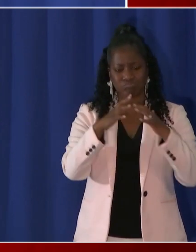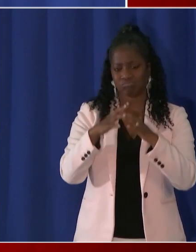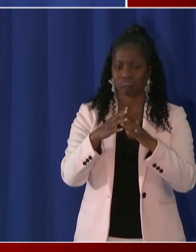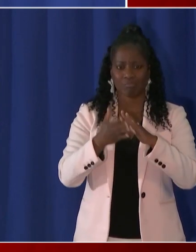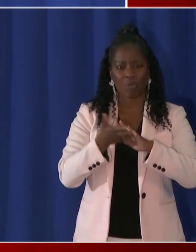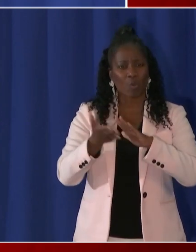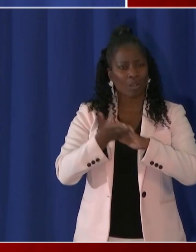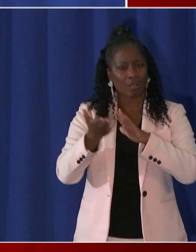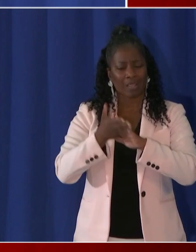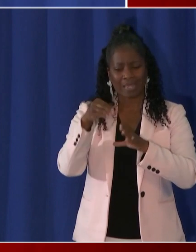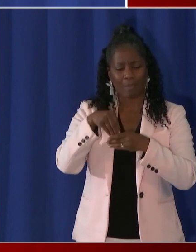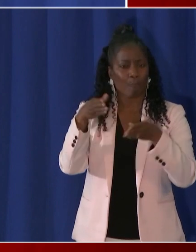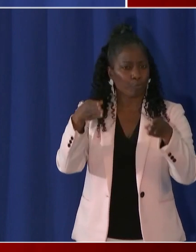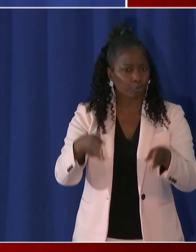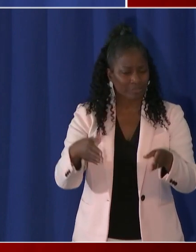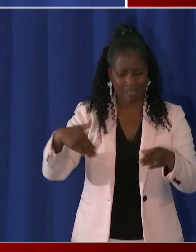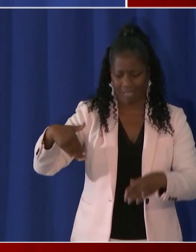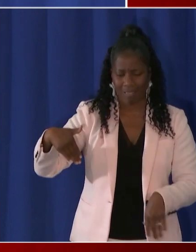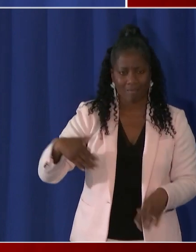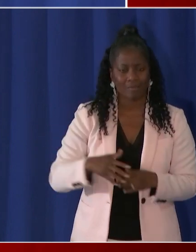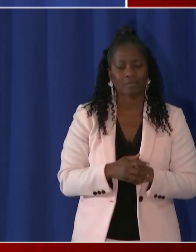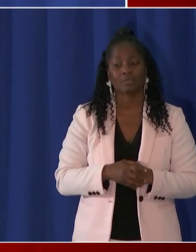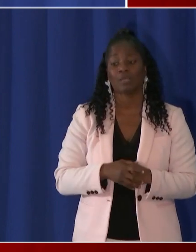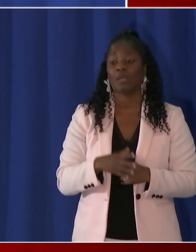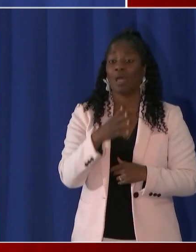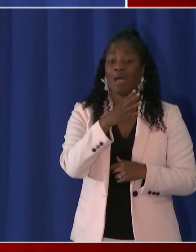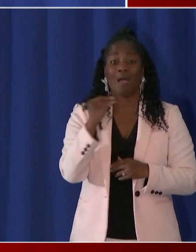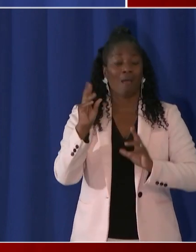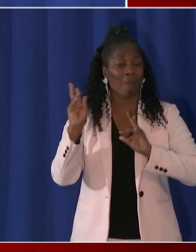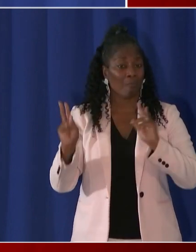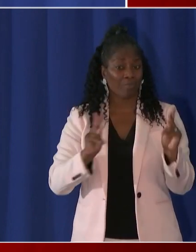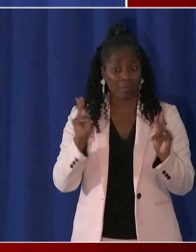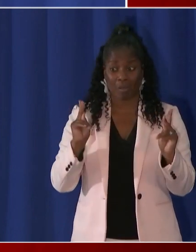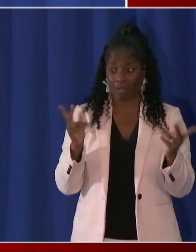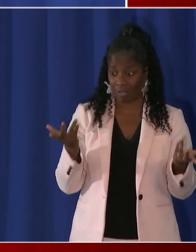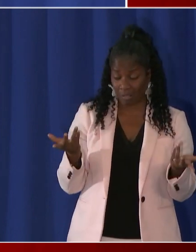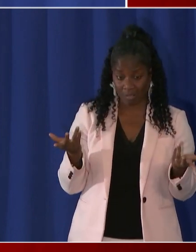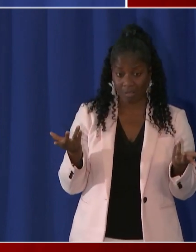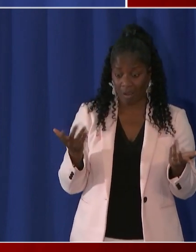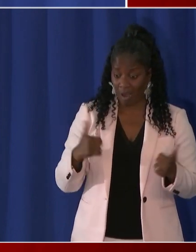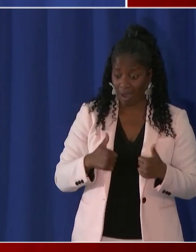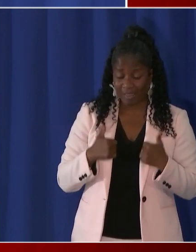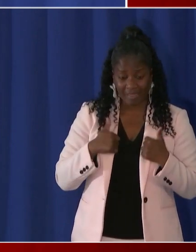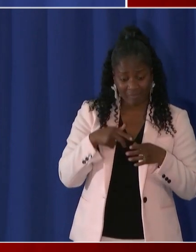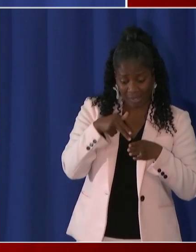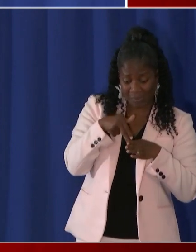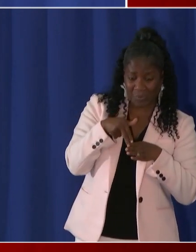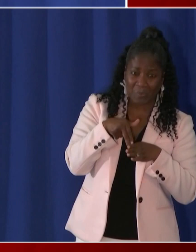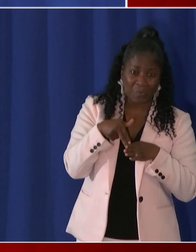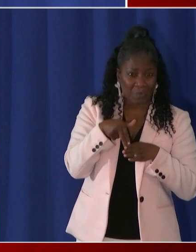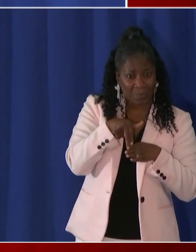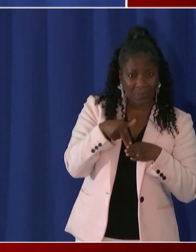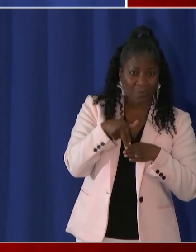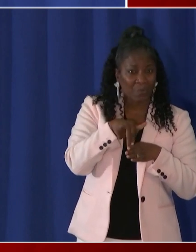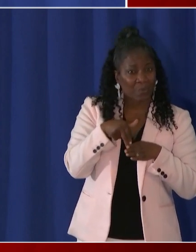100% or in person, and people are living on the edge.